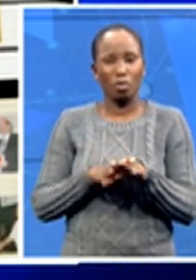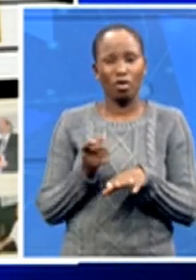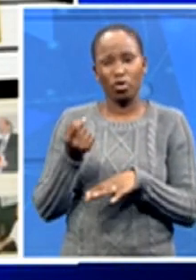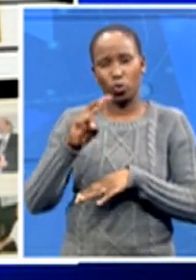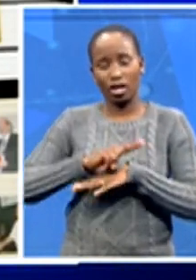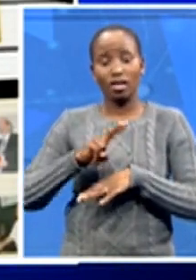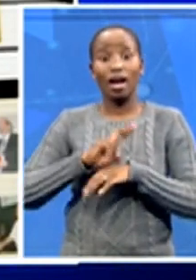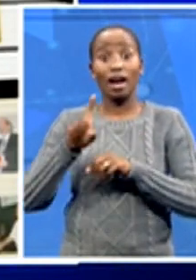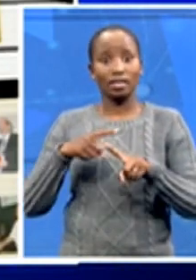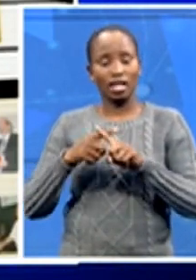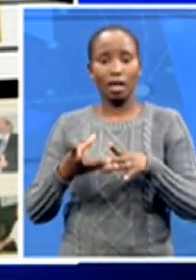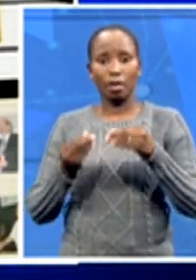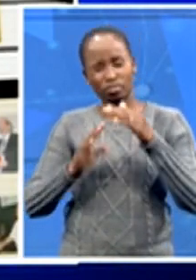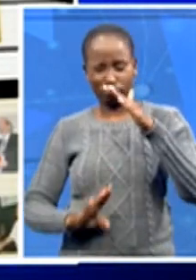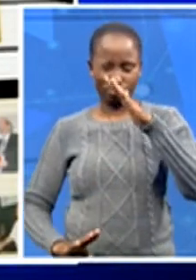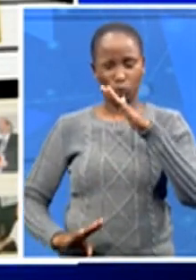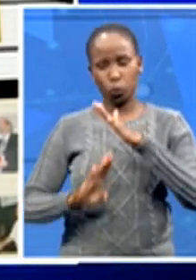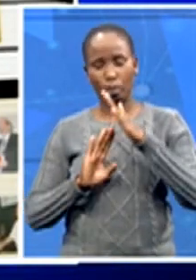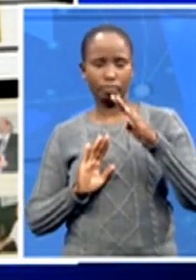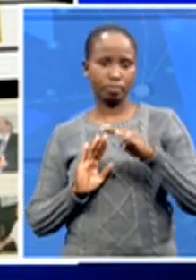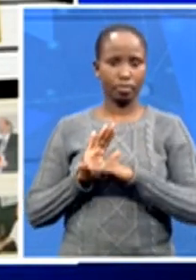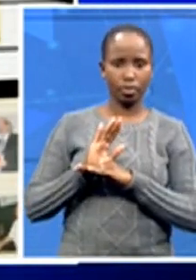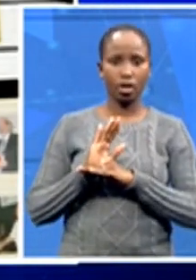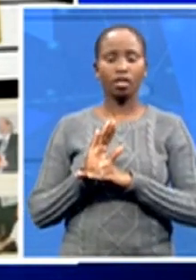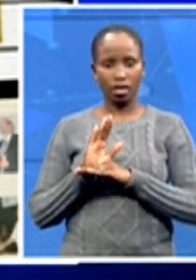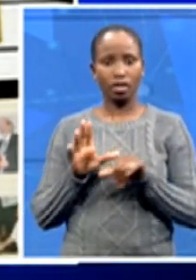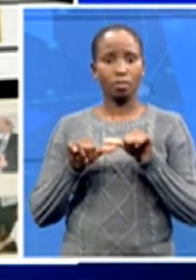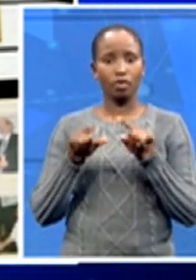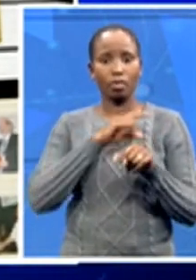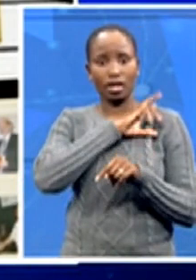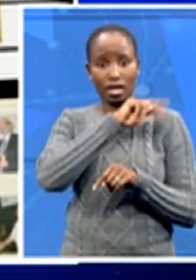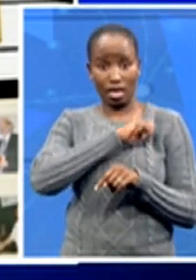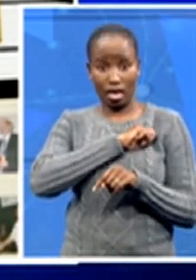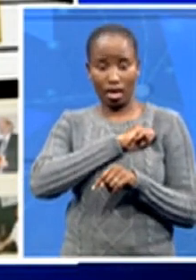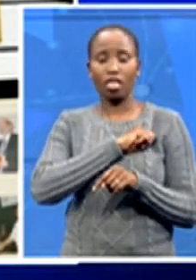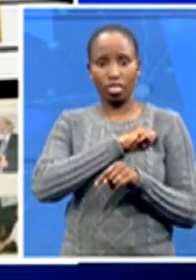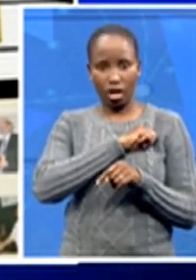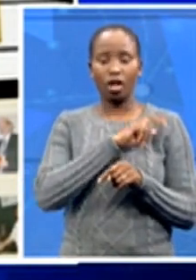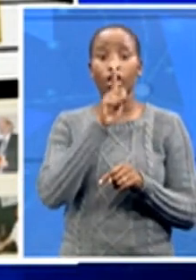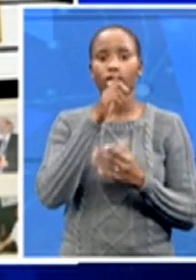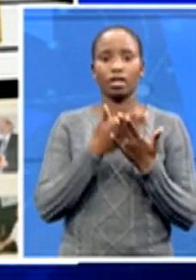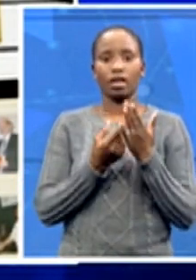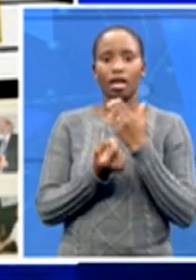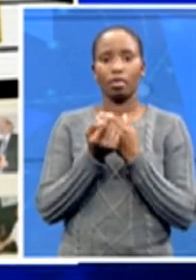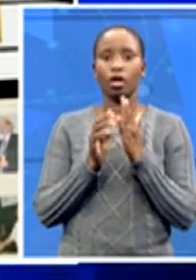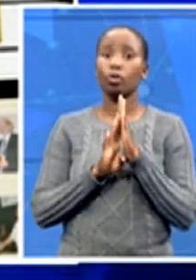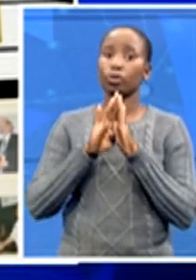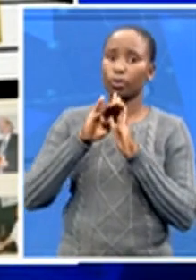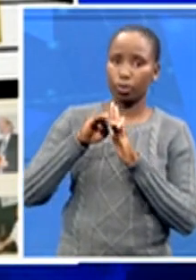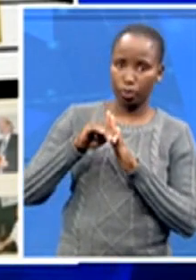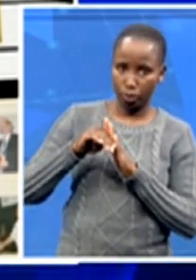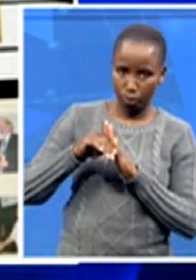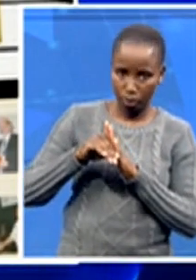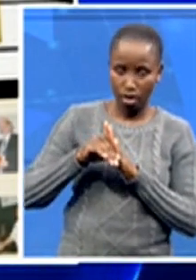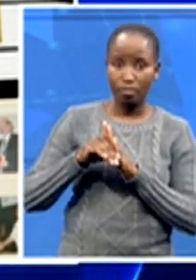by KwaZulu-Natal, before it starts coming down. While we're going through that peak, the number of deaths are going to go up. And so we